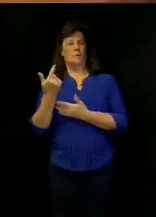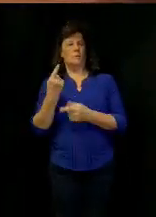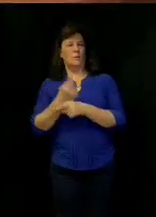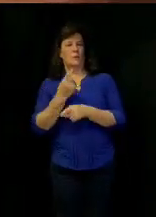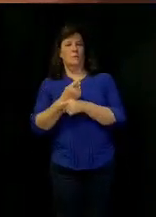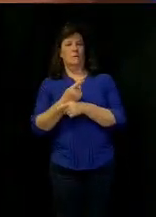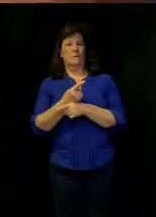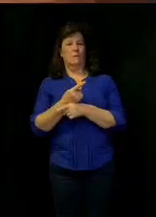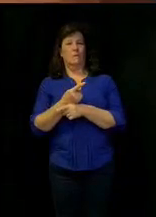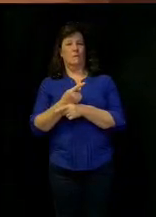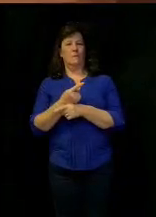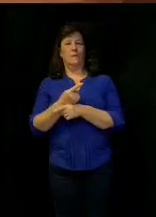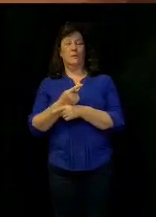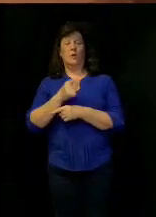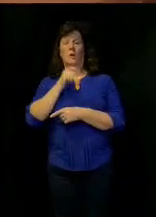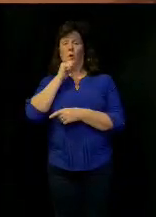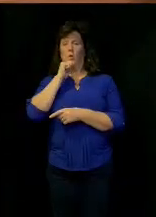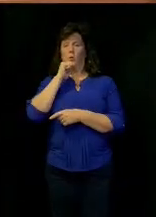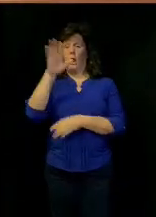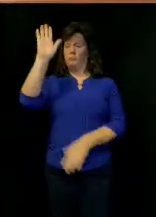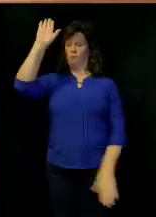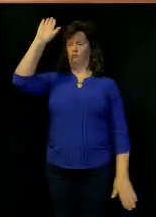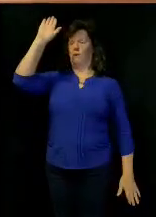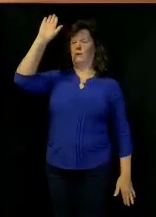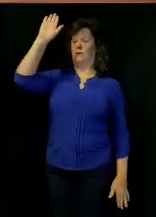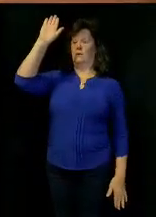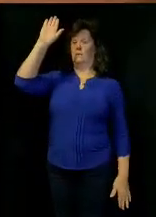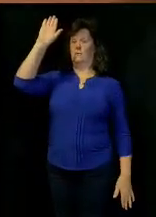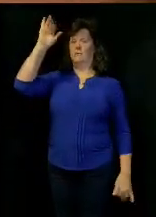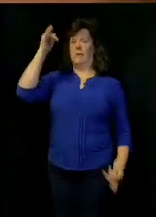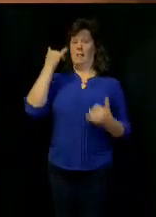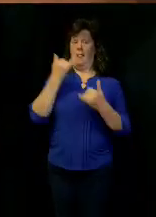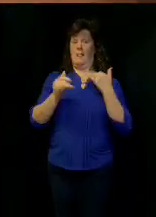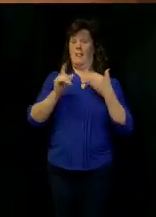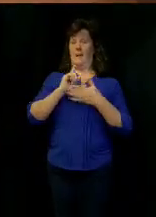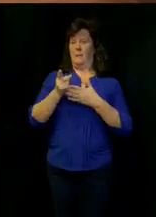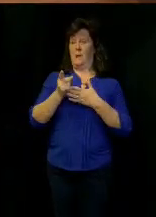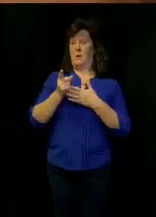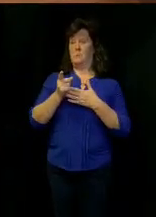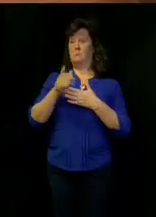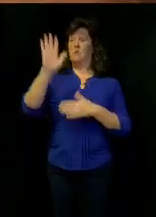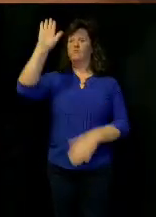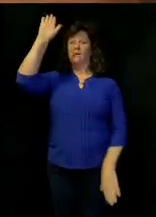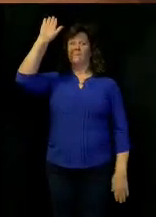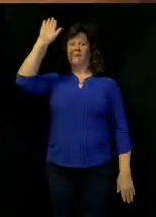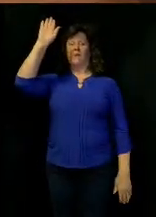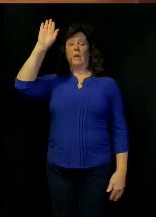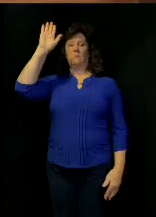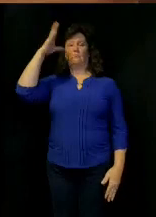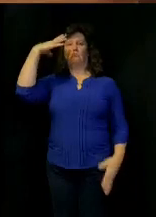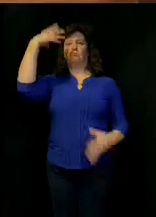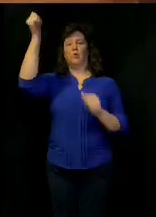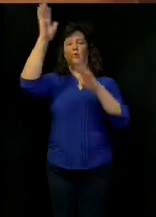you. All you guys that did raise your hand, and I saw a few just got them up to the last minute. You guys are going to heaven. You know what?